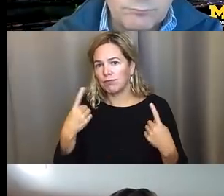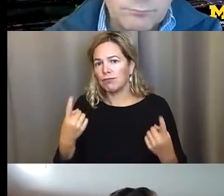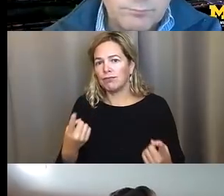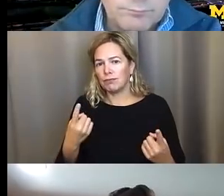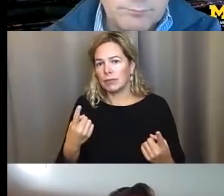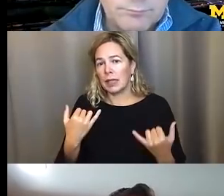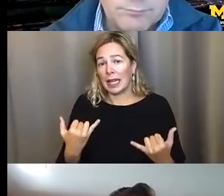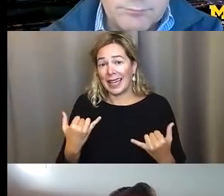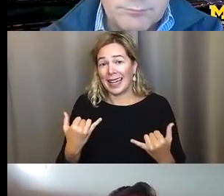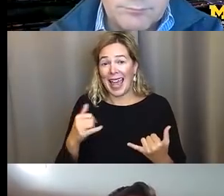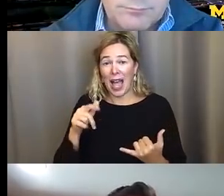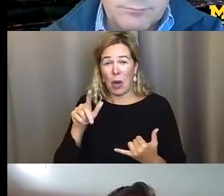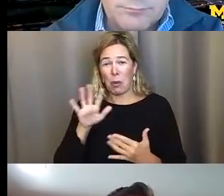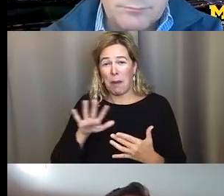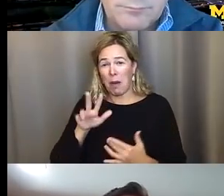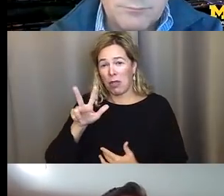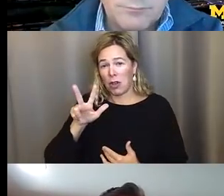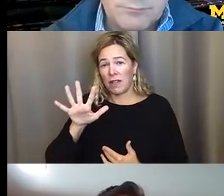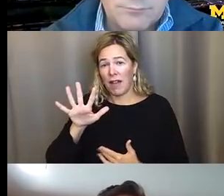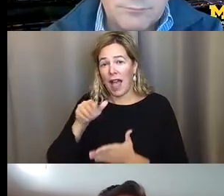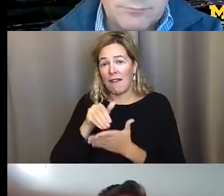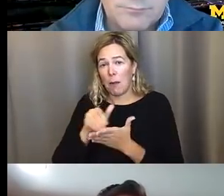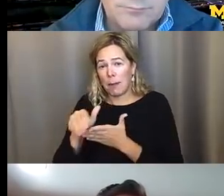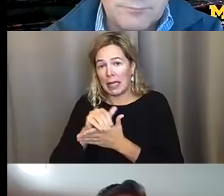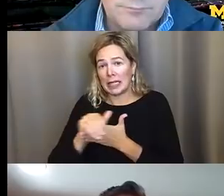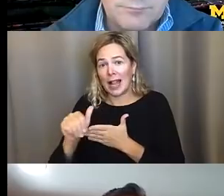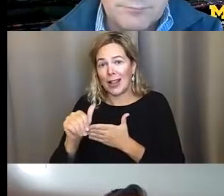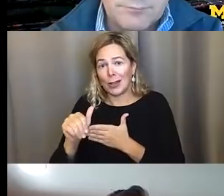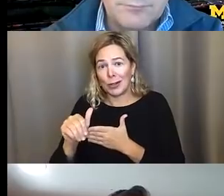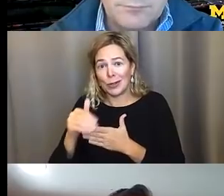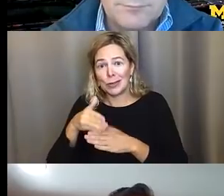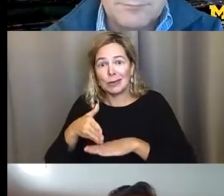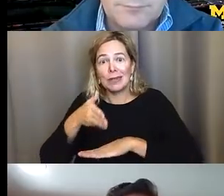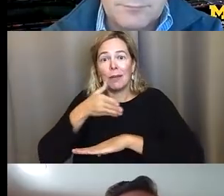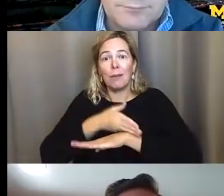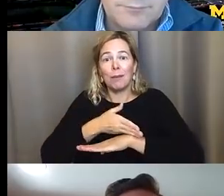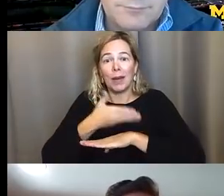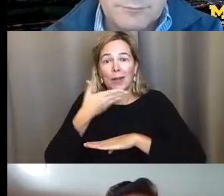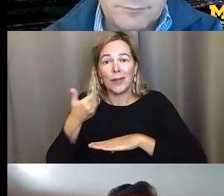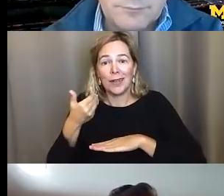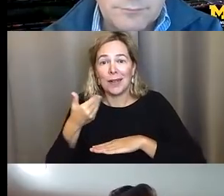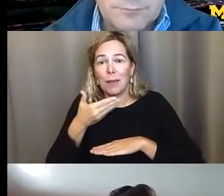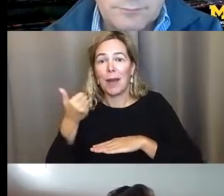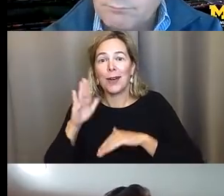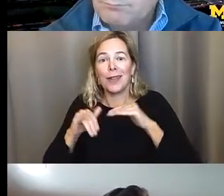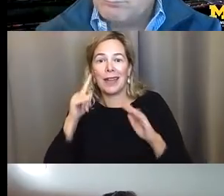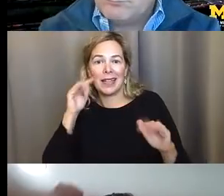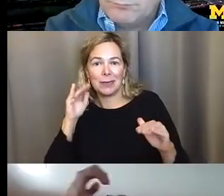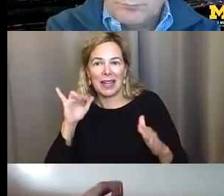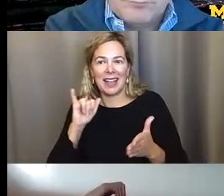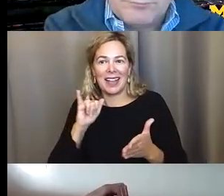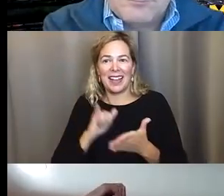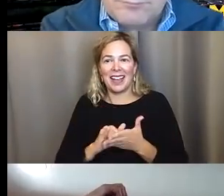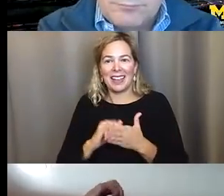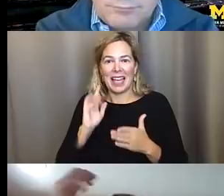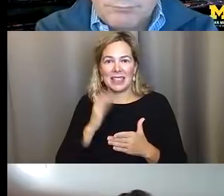about $35 million better than we had expected to be. And when I use the term expected to be, that's the governance approved